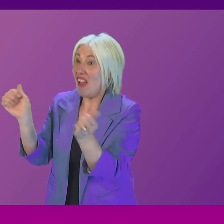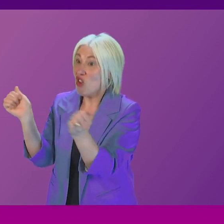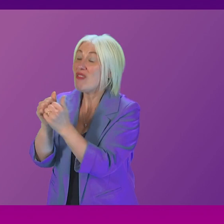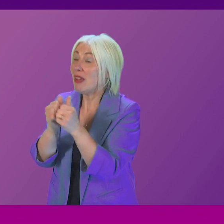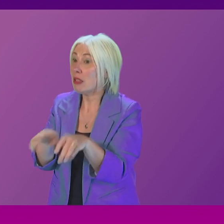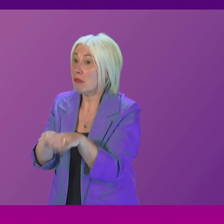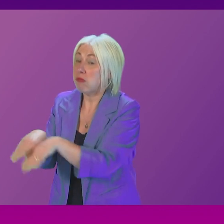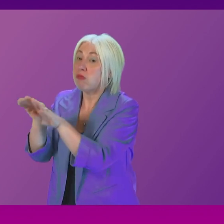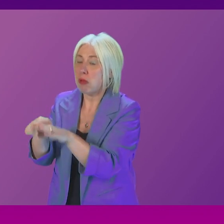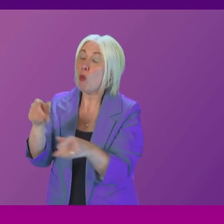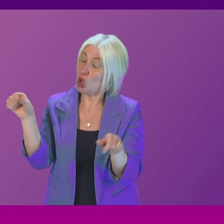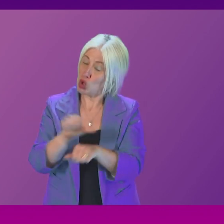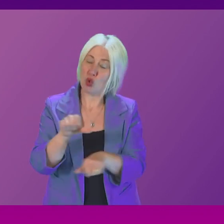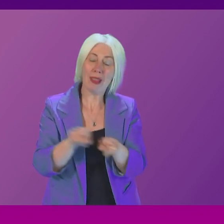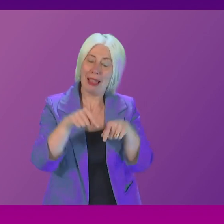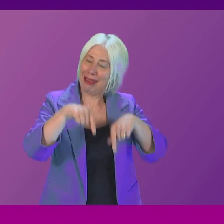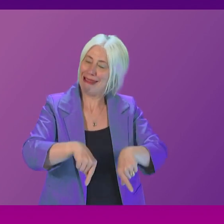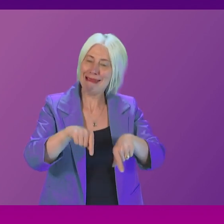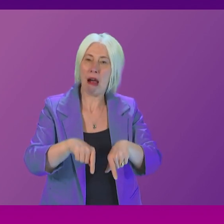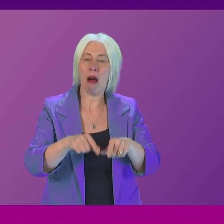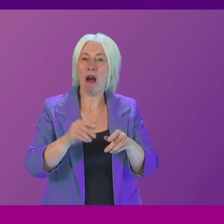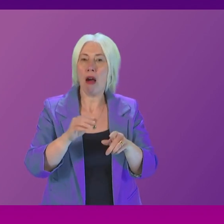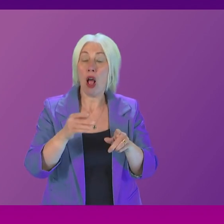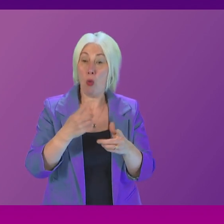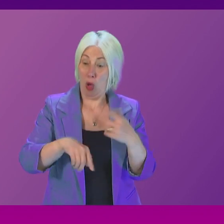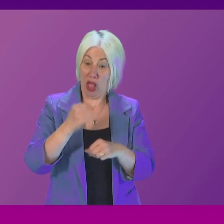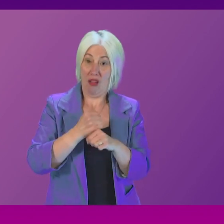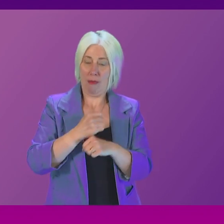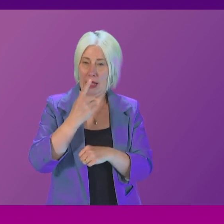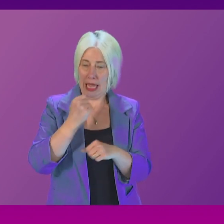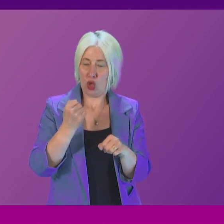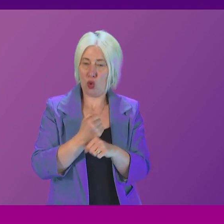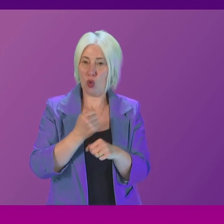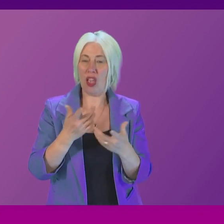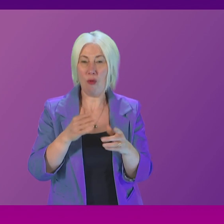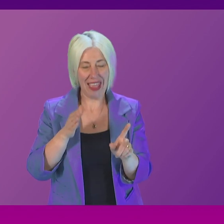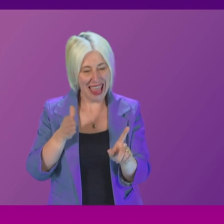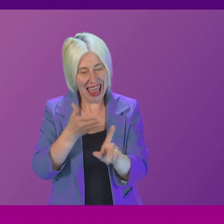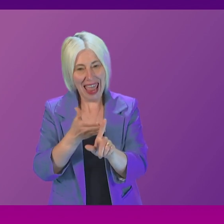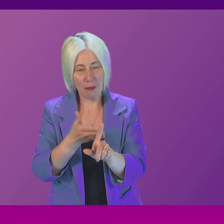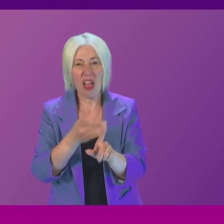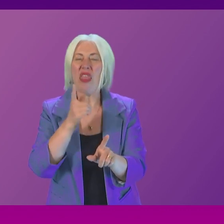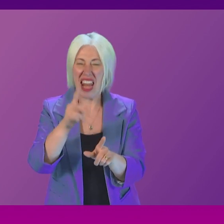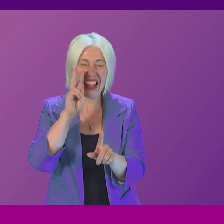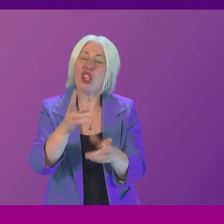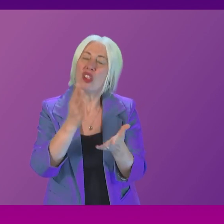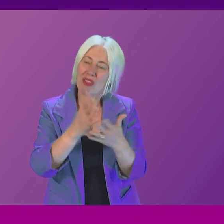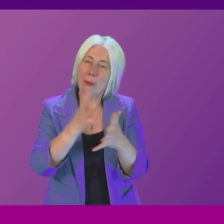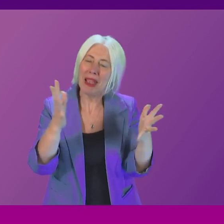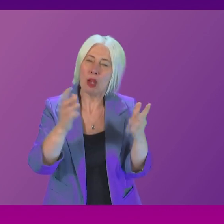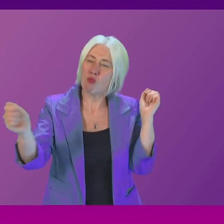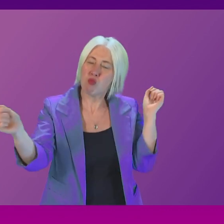we should strive for that and lead in relation to what we can do in government, then I think that's where you see real transformative